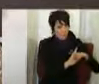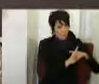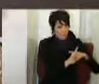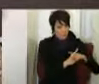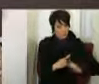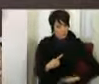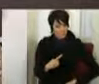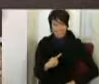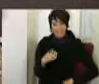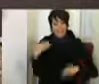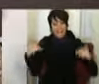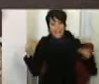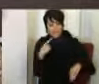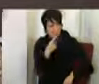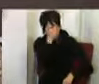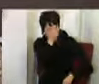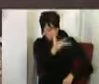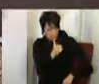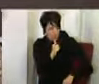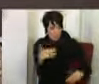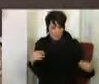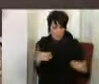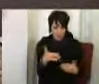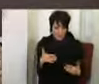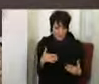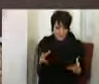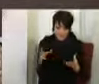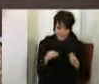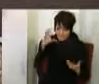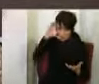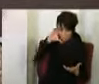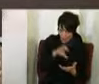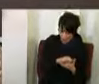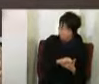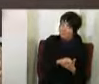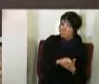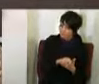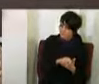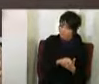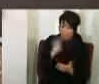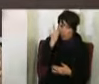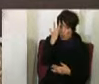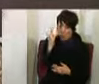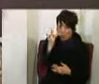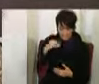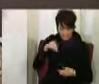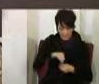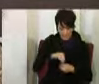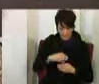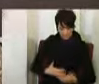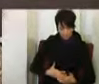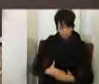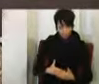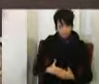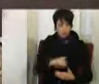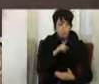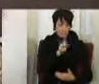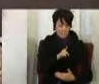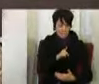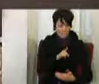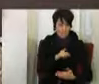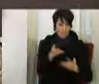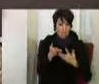angel, do not be afraid to take Mary home with you. For what is conceived in her is